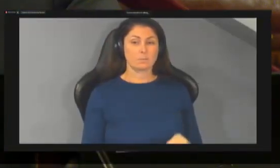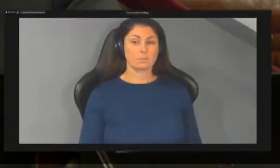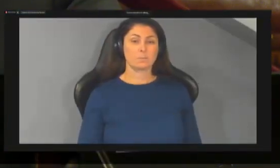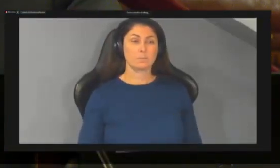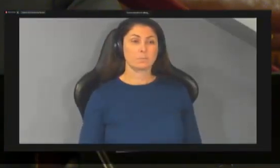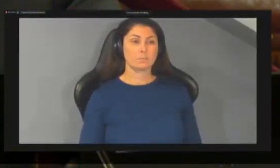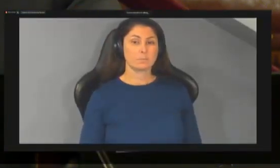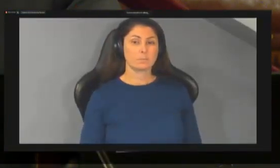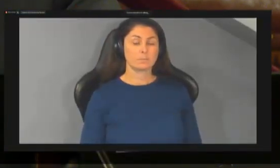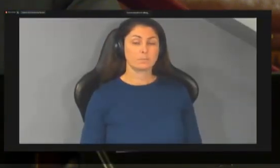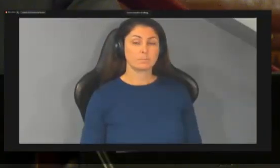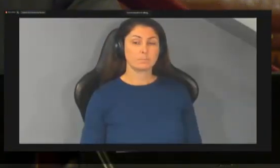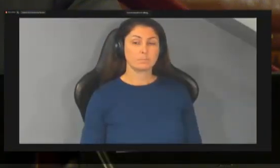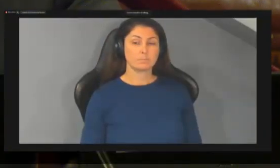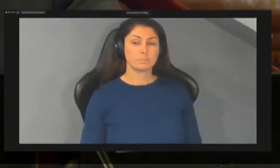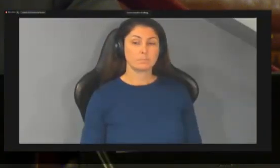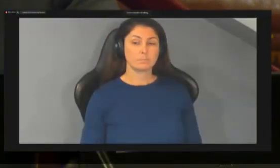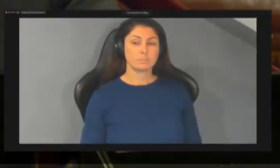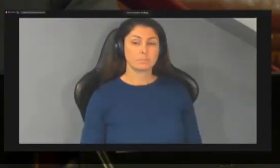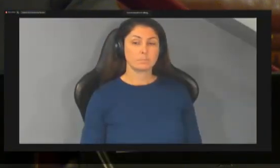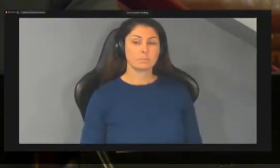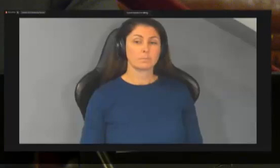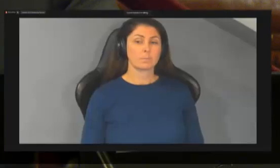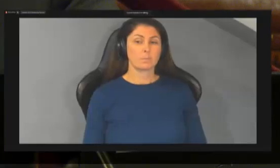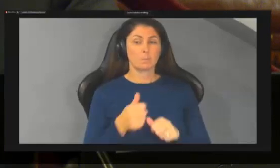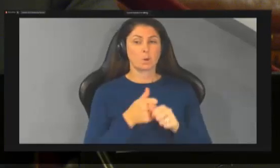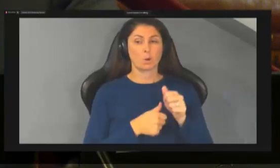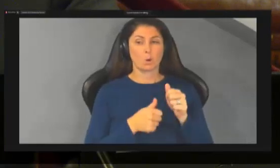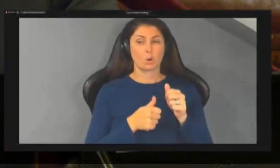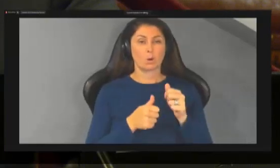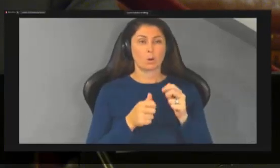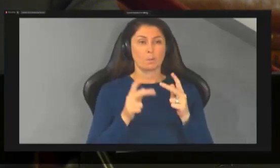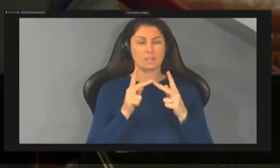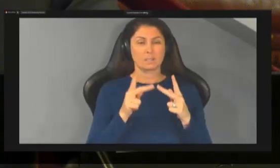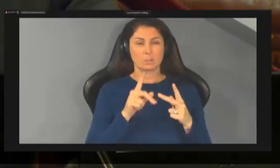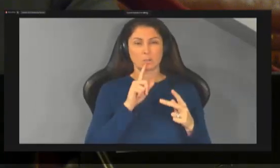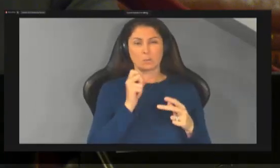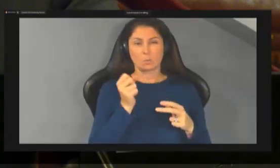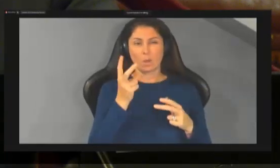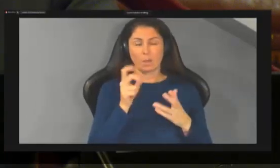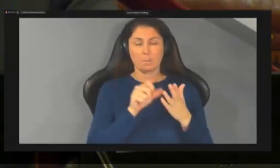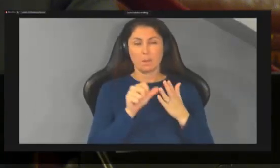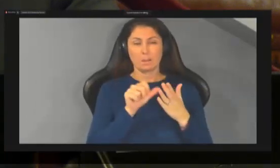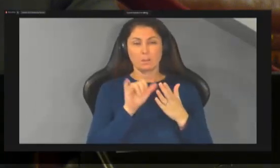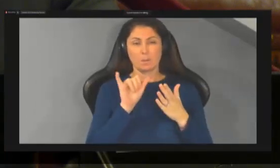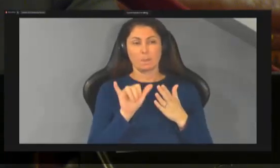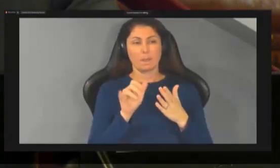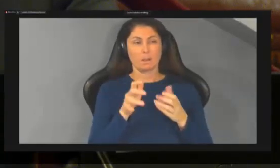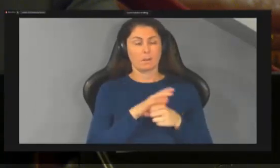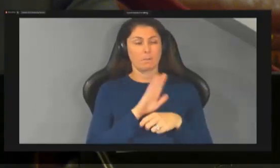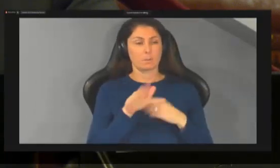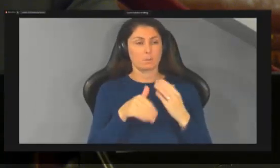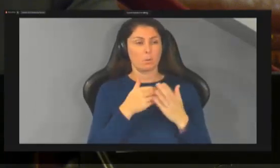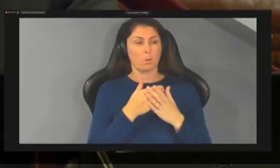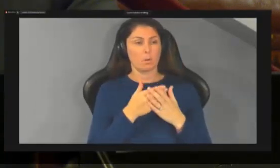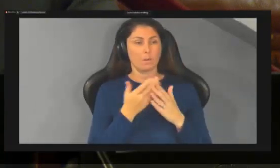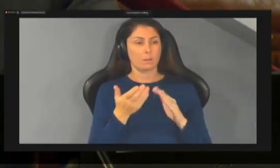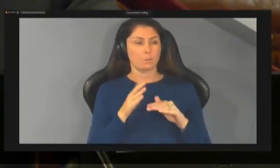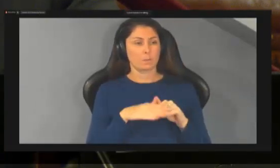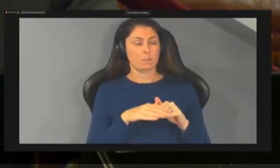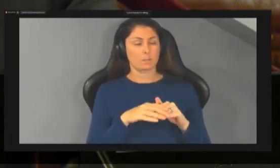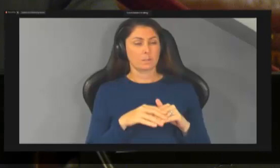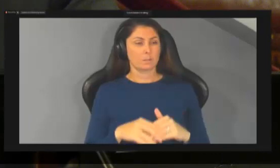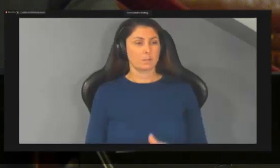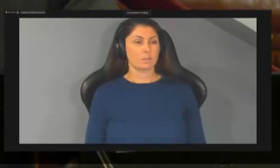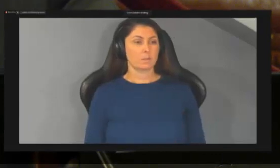per position. There's like 12 pages that covers all of the increases. Yeah, I feel like it would be in the details. Which one is the